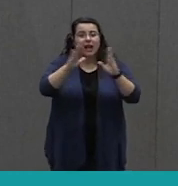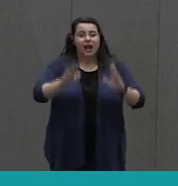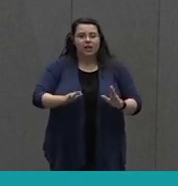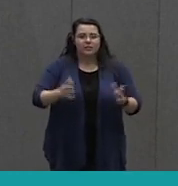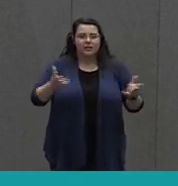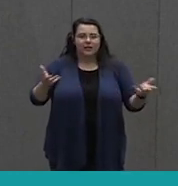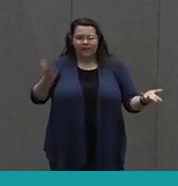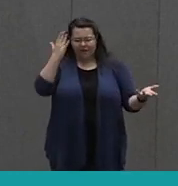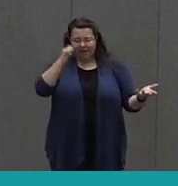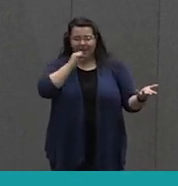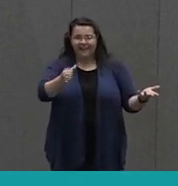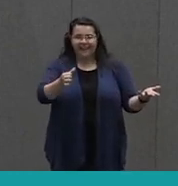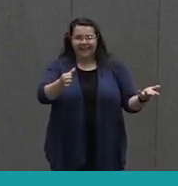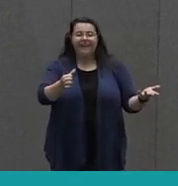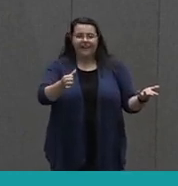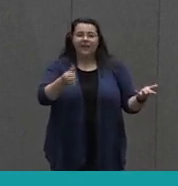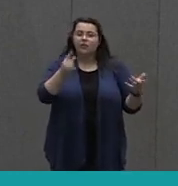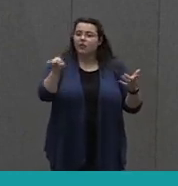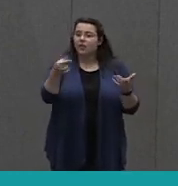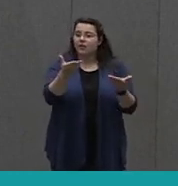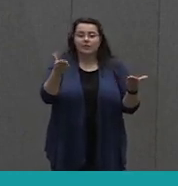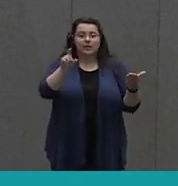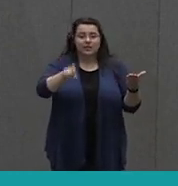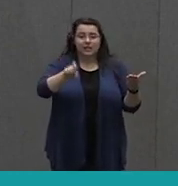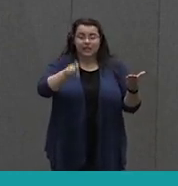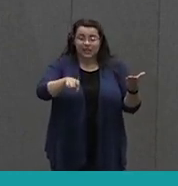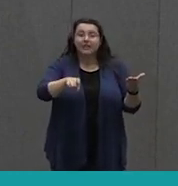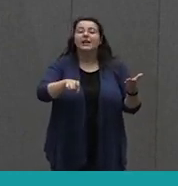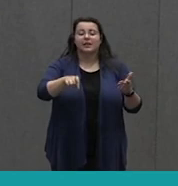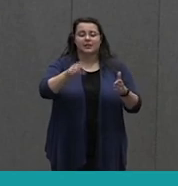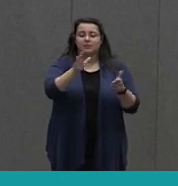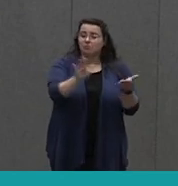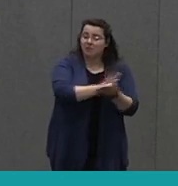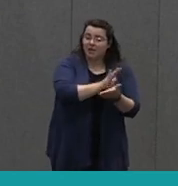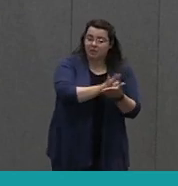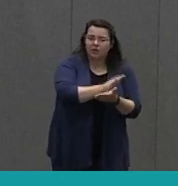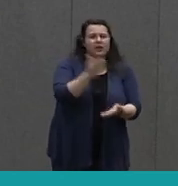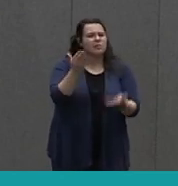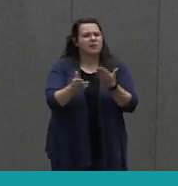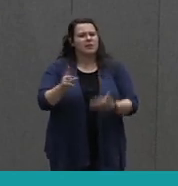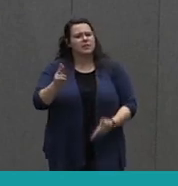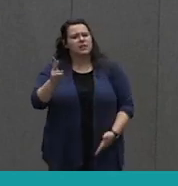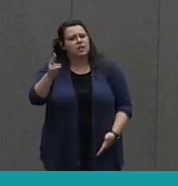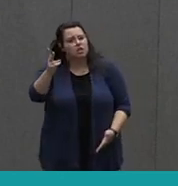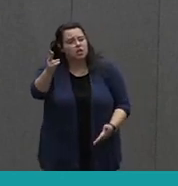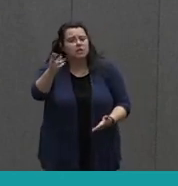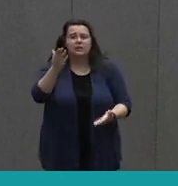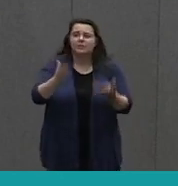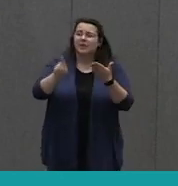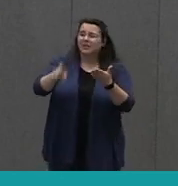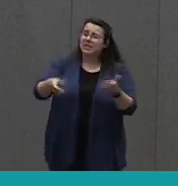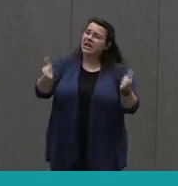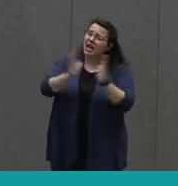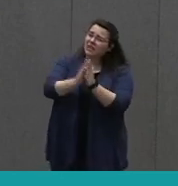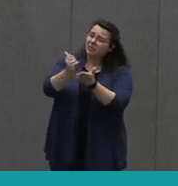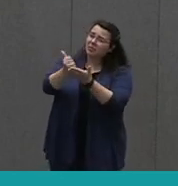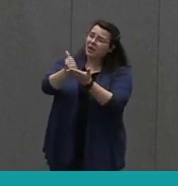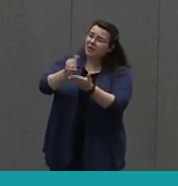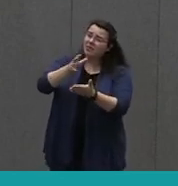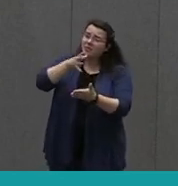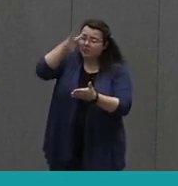You're right. It says Fruit Loops. You're a reader. You are a reader. I